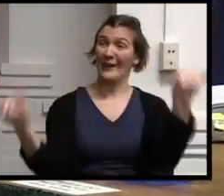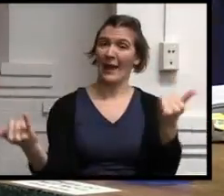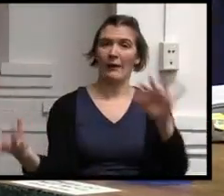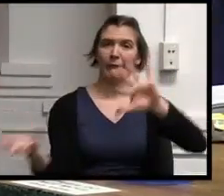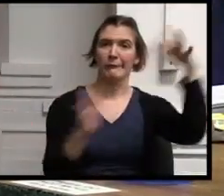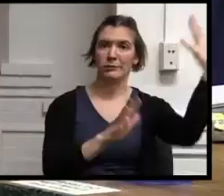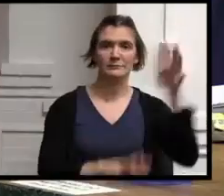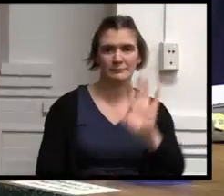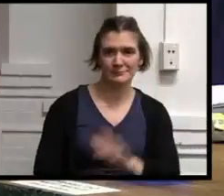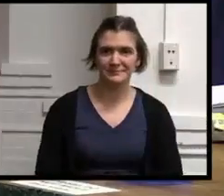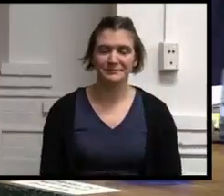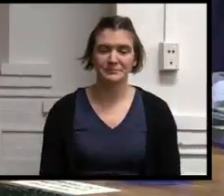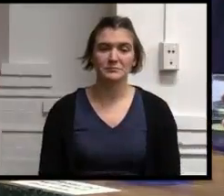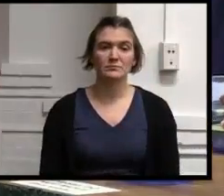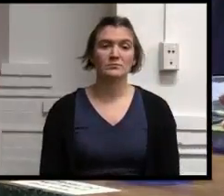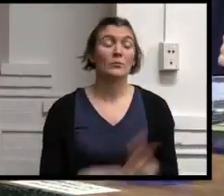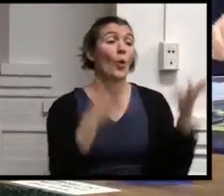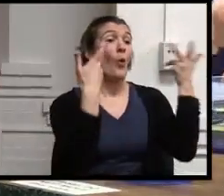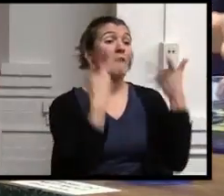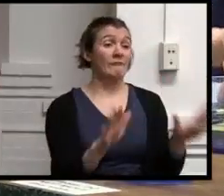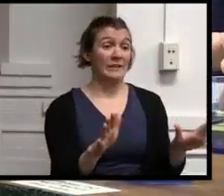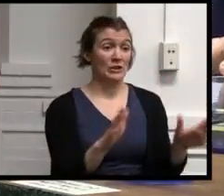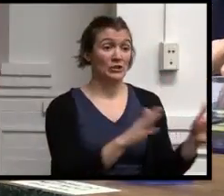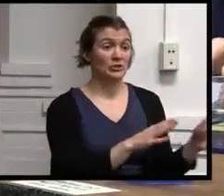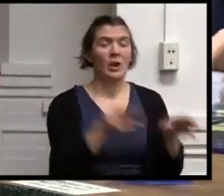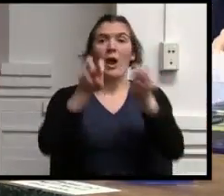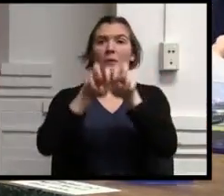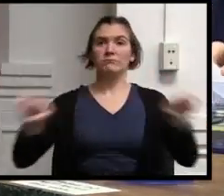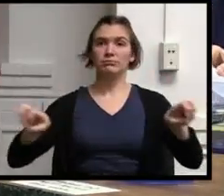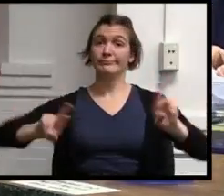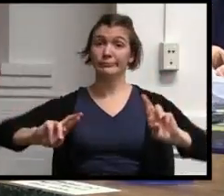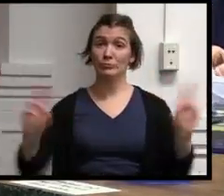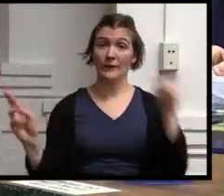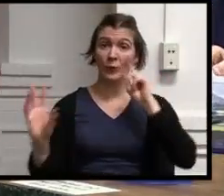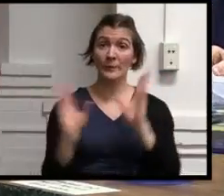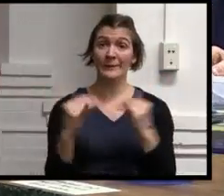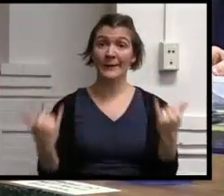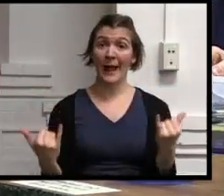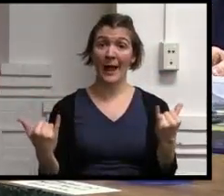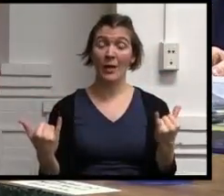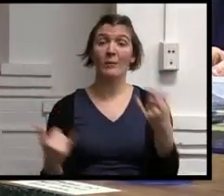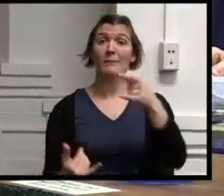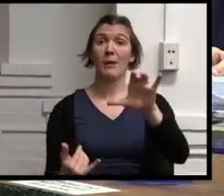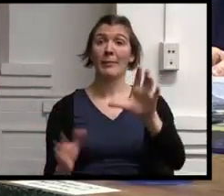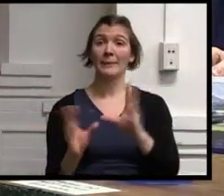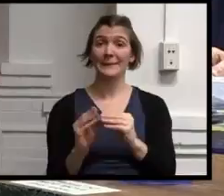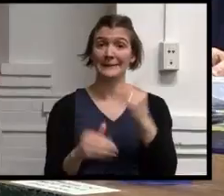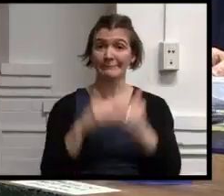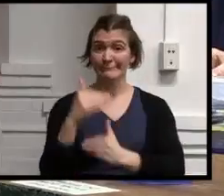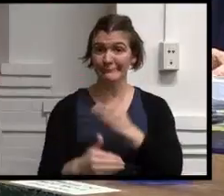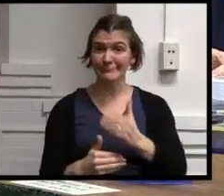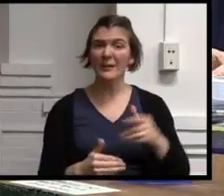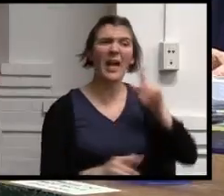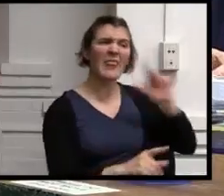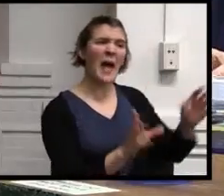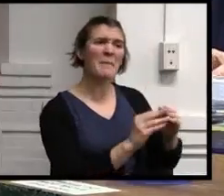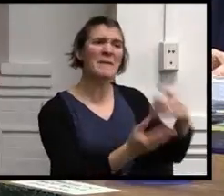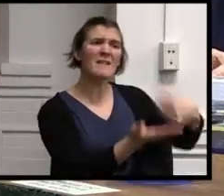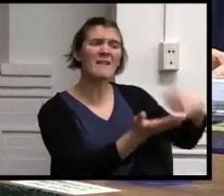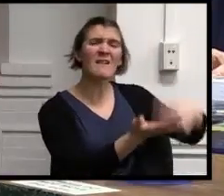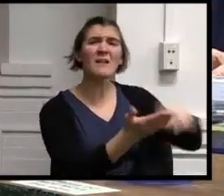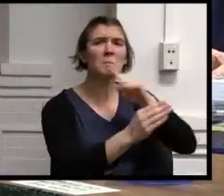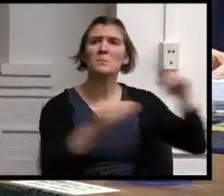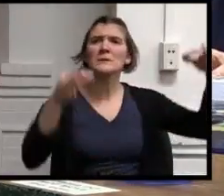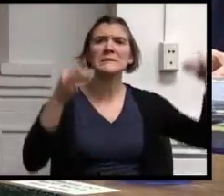disadvantage. We have risen from that executive session without making any decisions